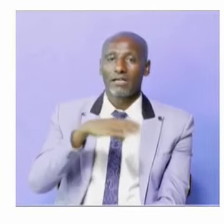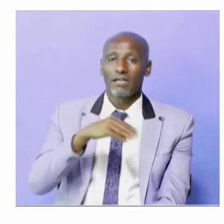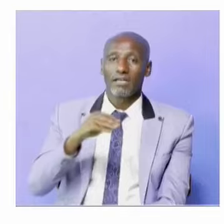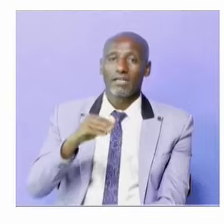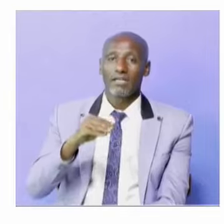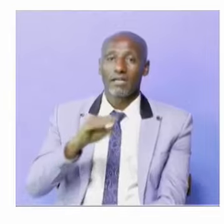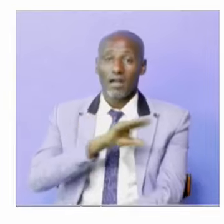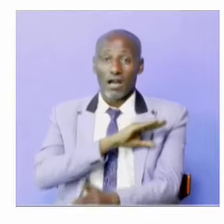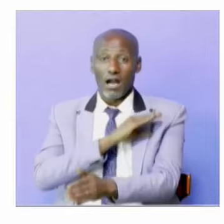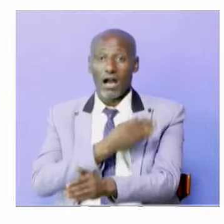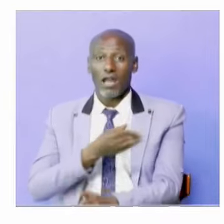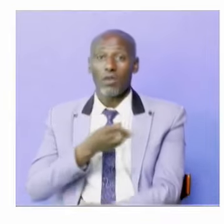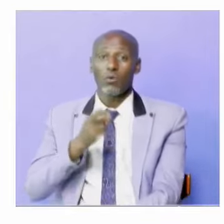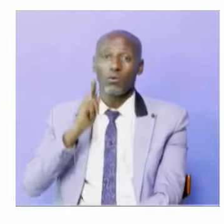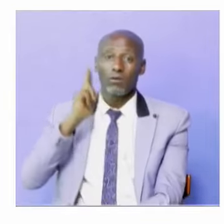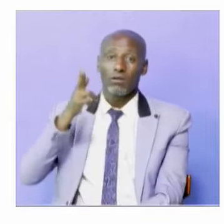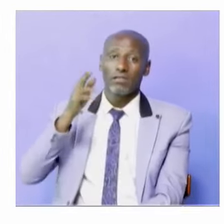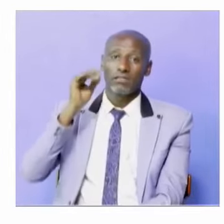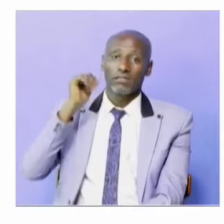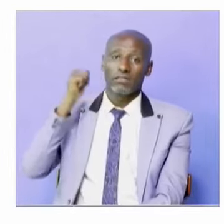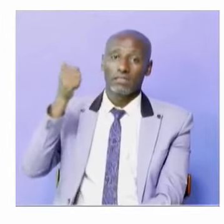Hailu is just talking together.